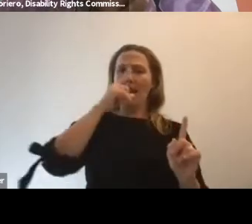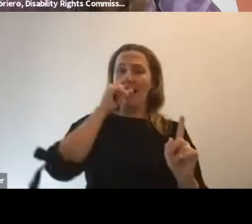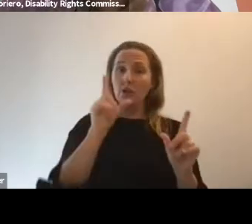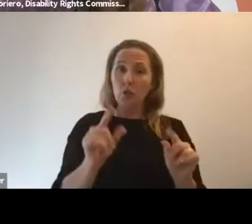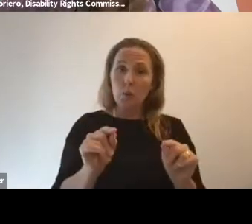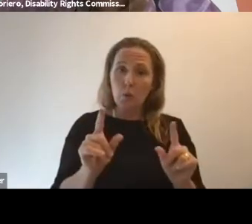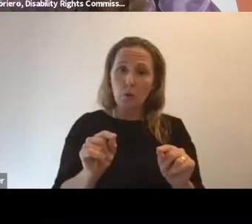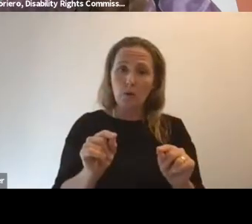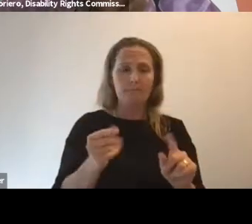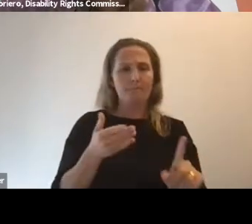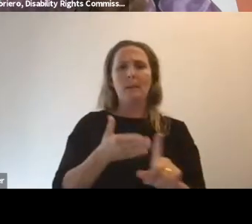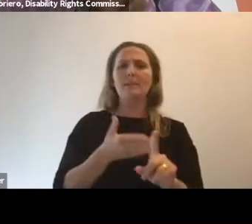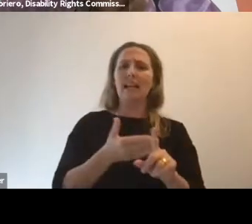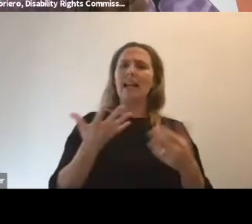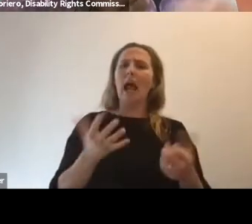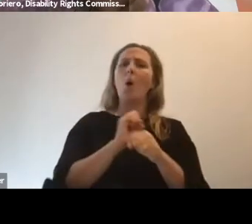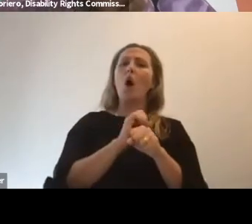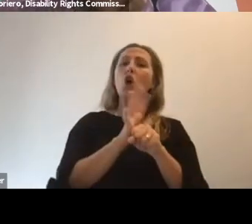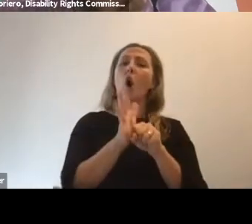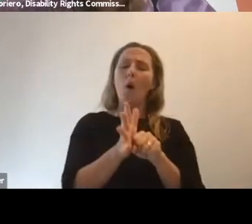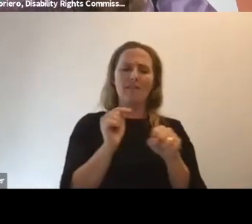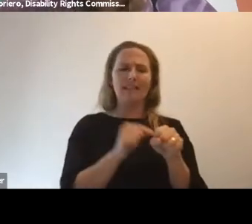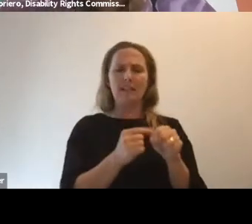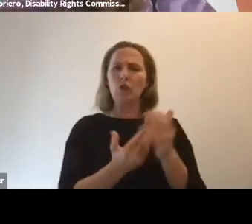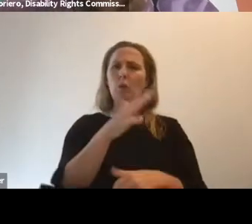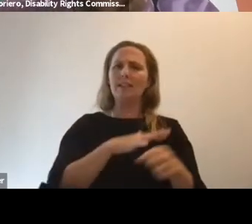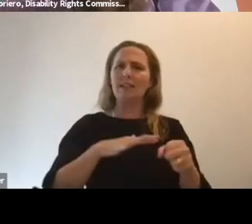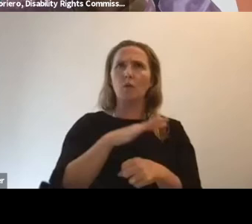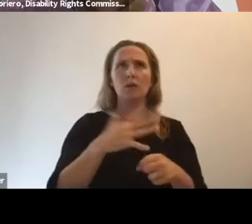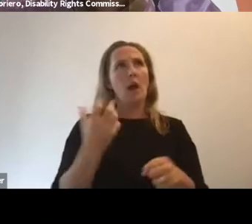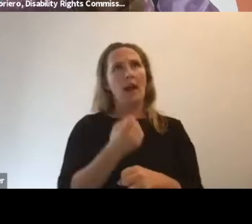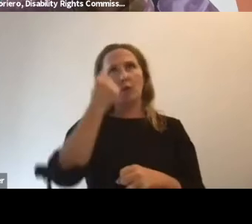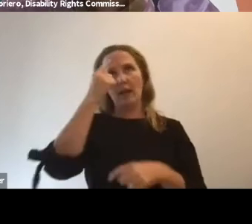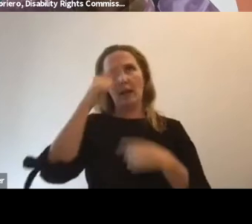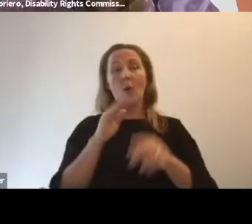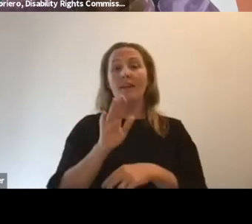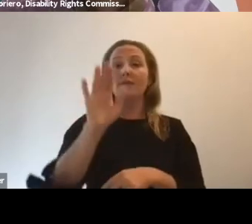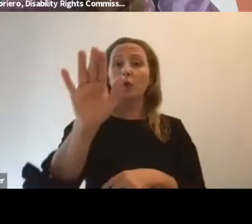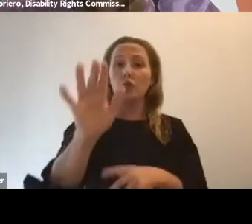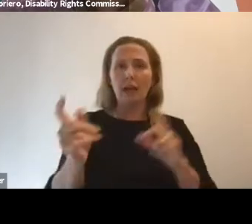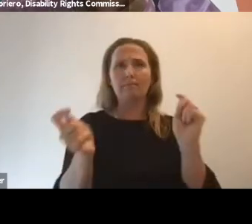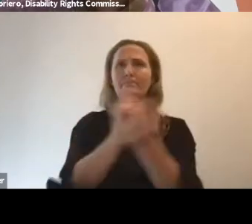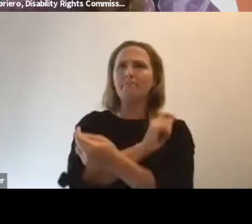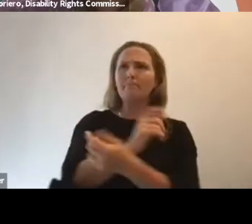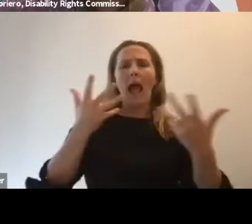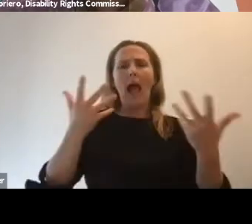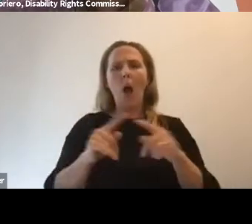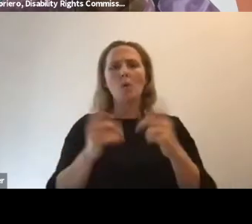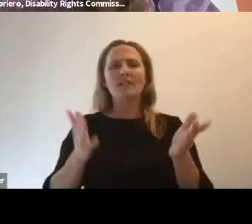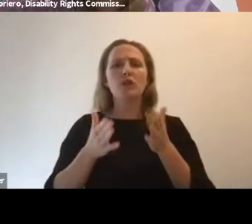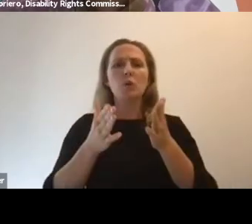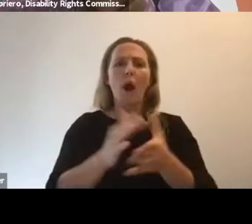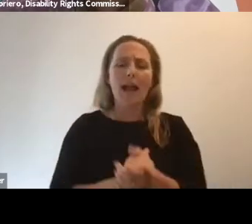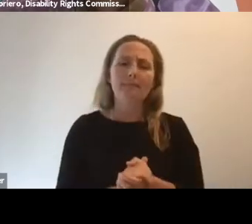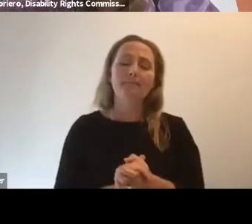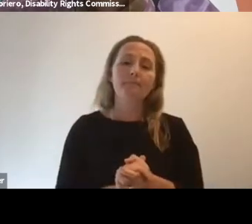COVID, helping us to reimagine the future and to think about what we can do differently. And I guess there's a real